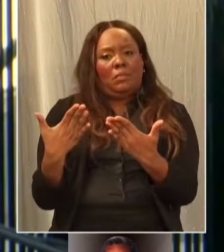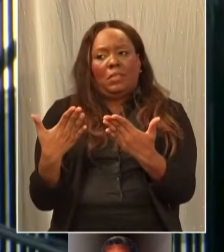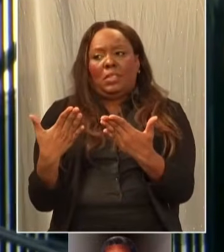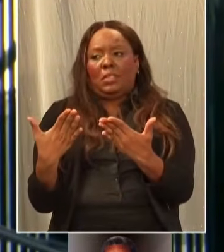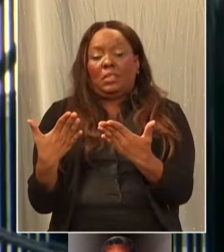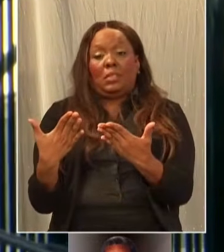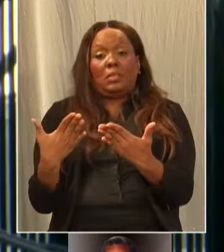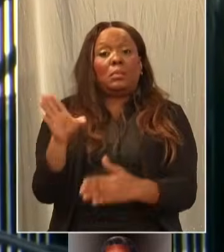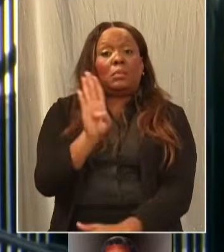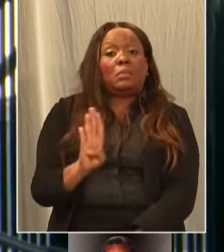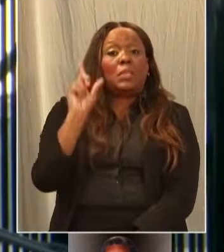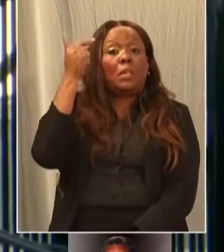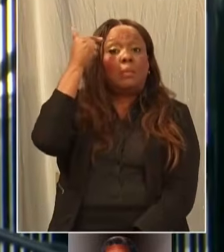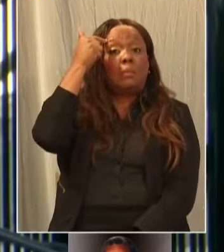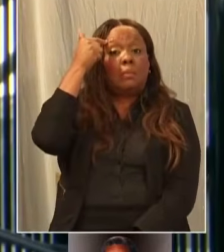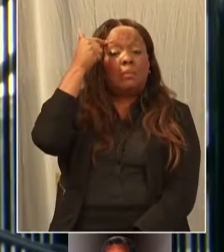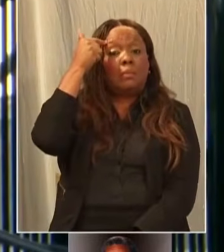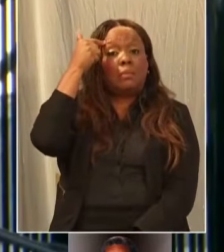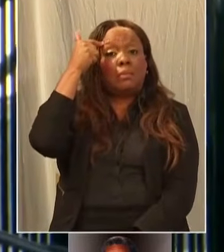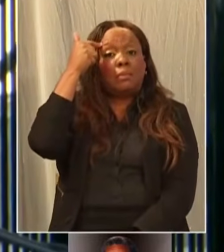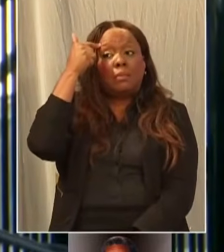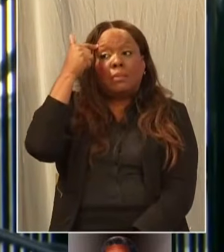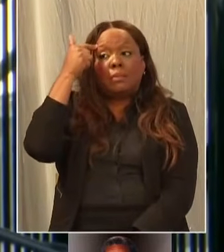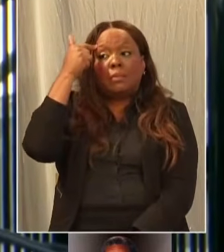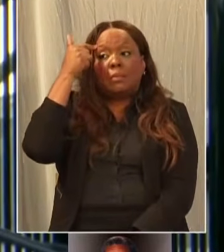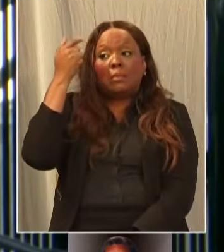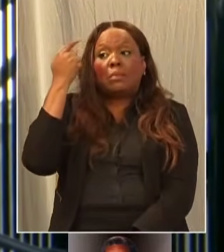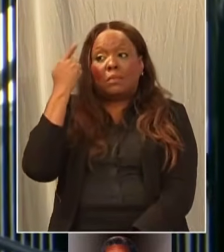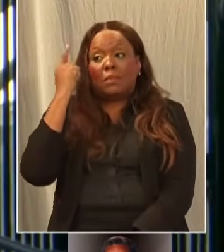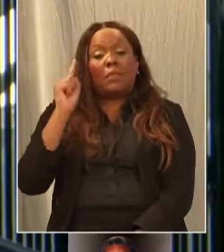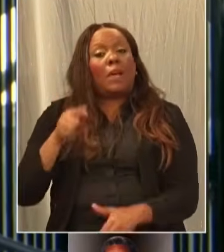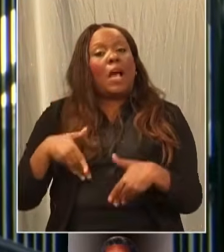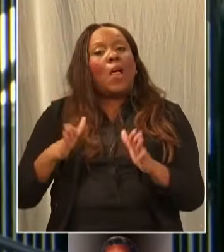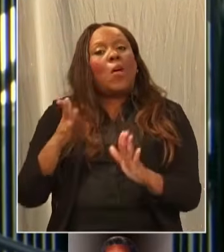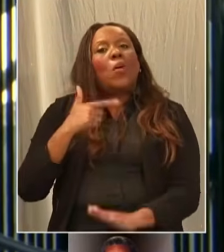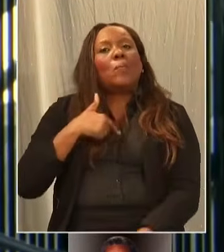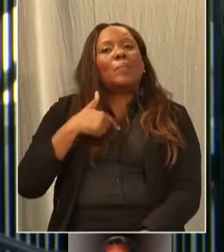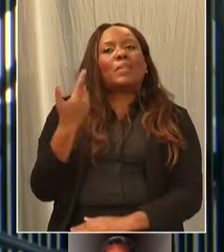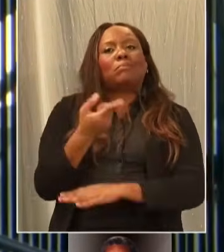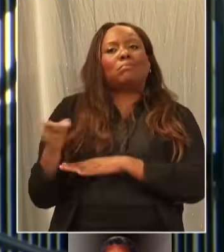and people of Barbados for extending this invitation.